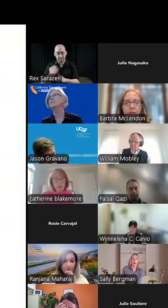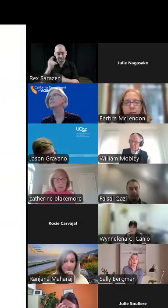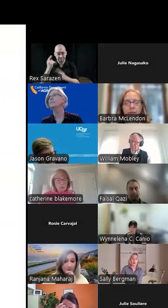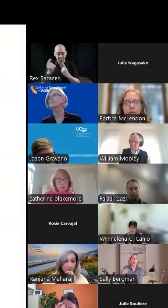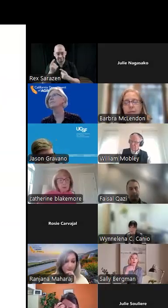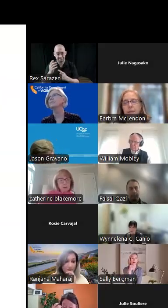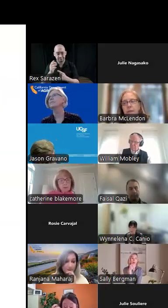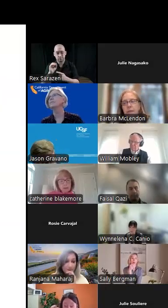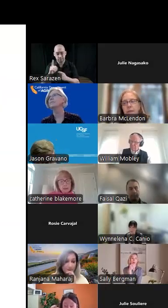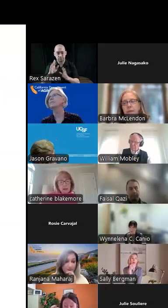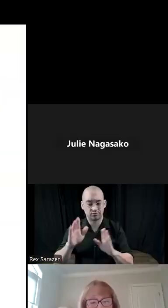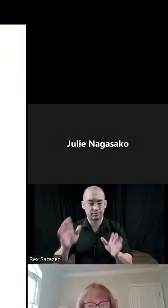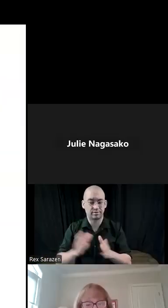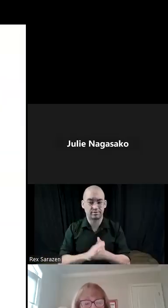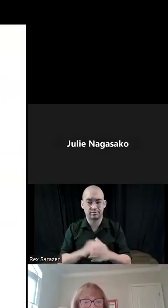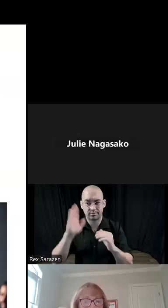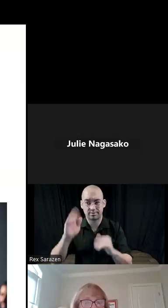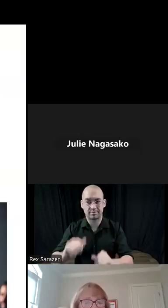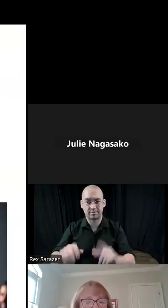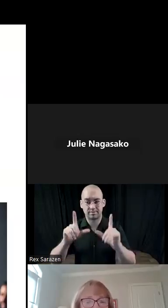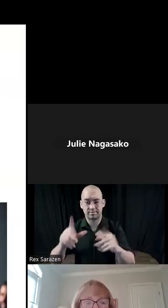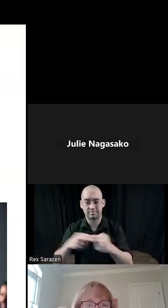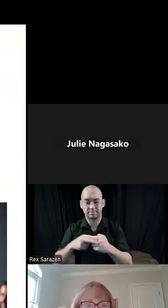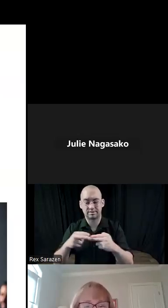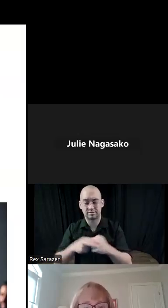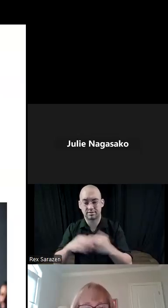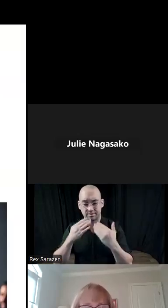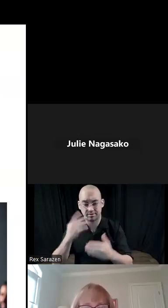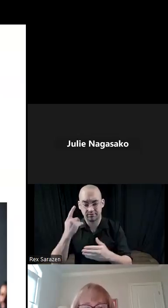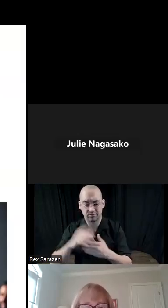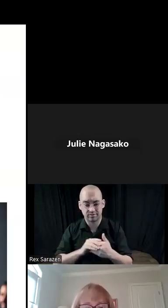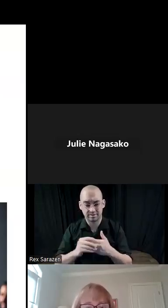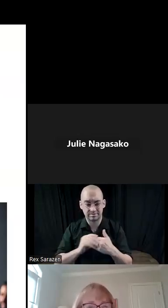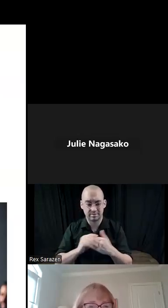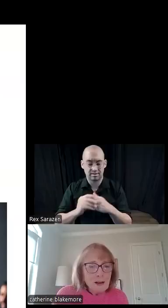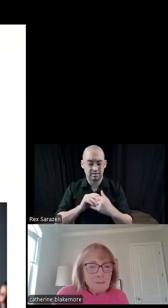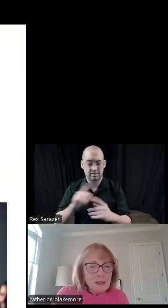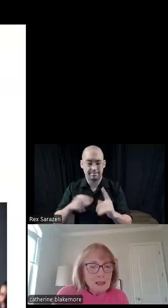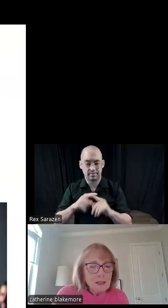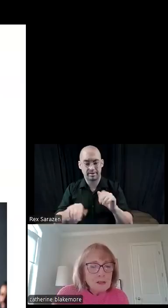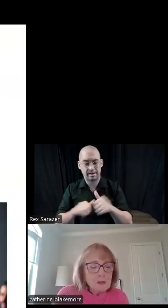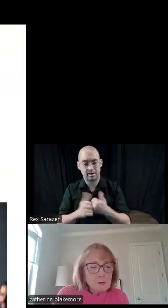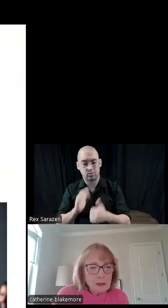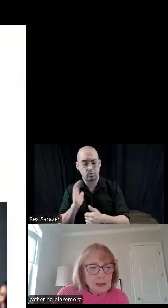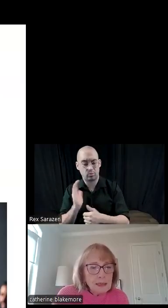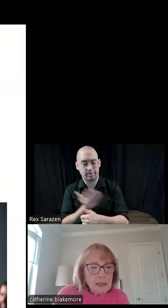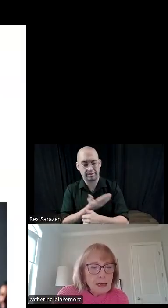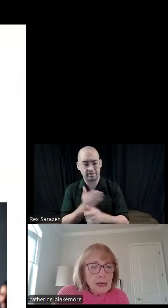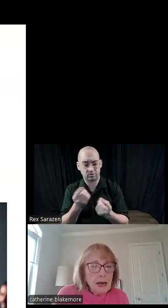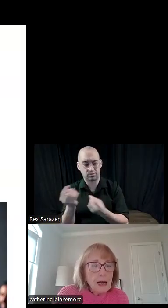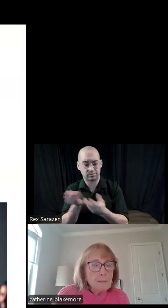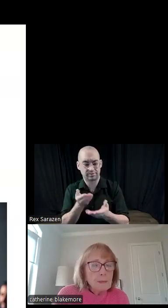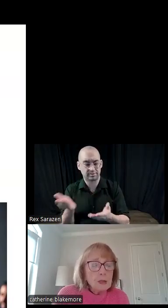okay, great. So we're going to pull up the slides. Thanks for being flexible about how we do